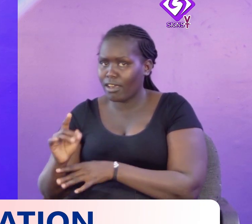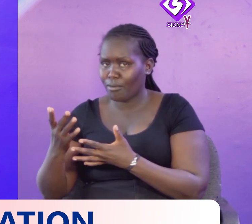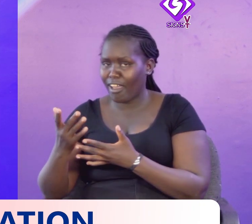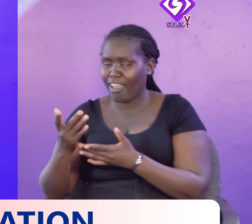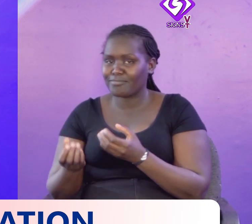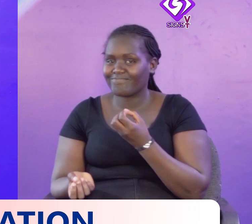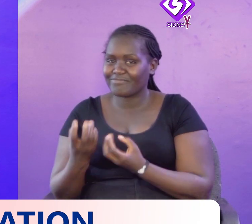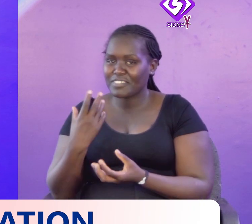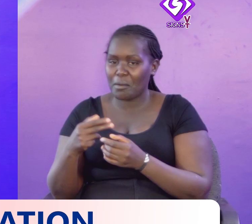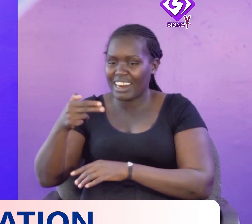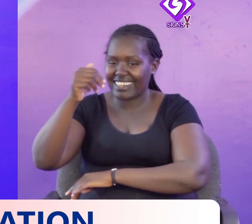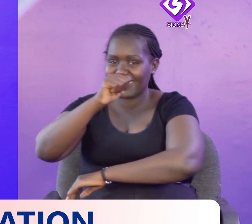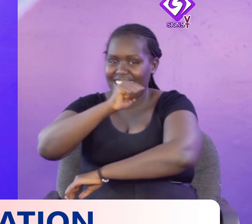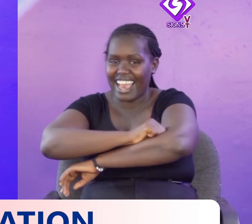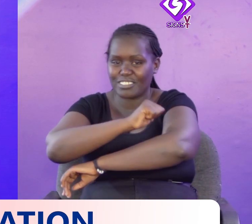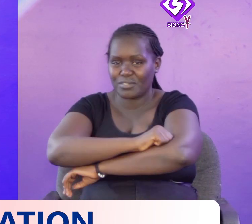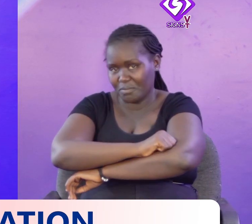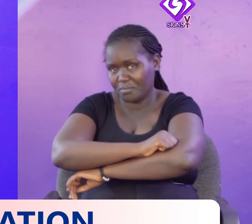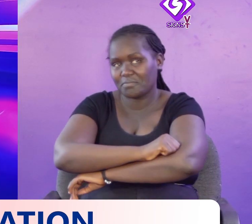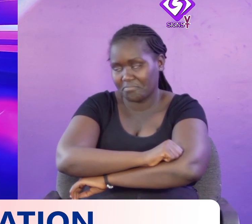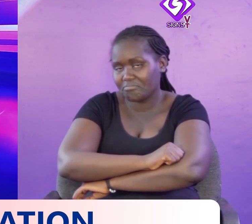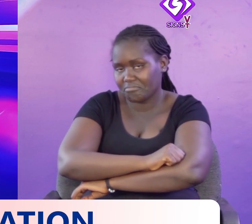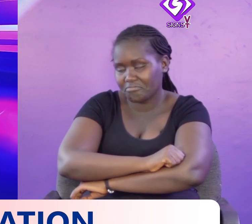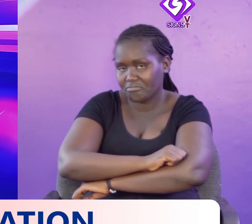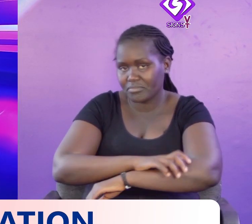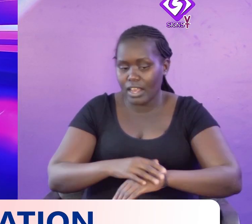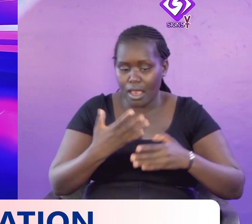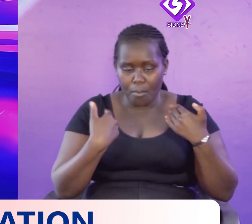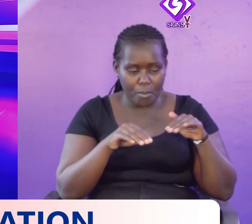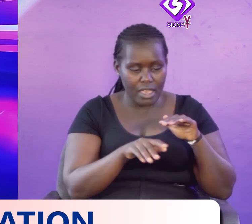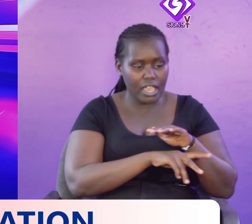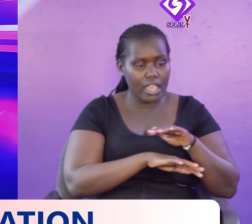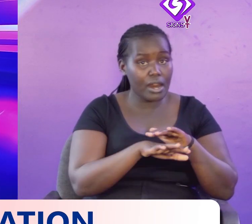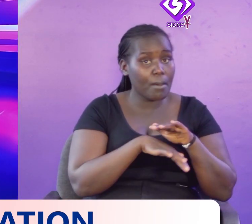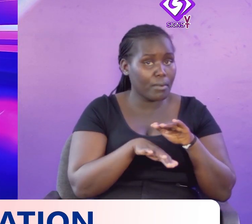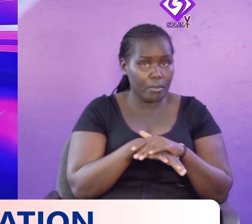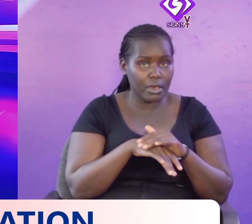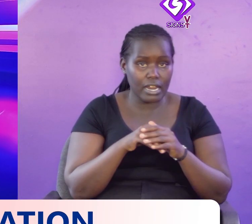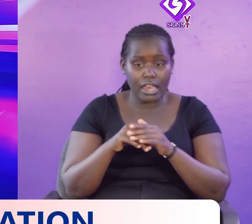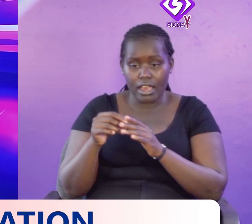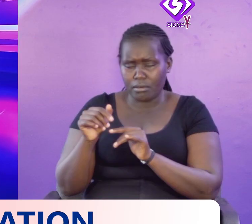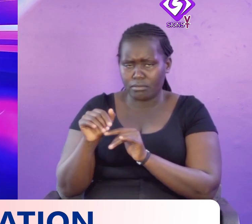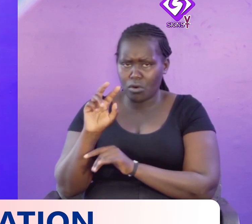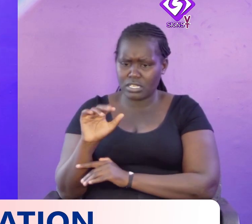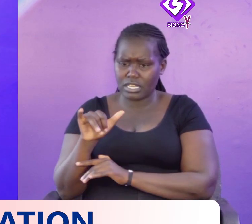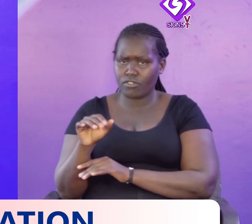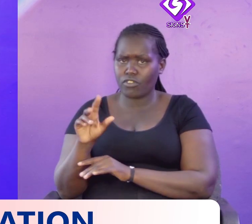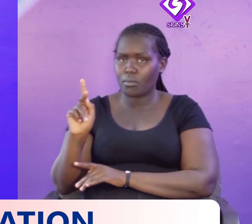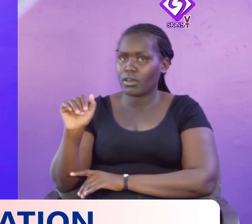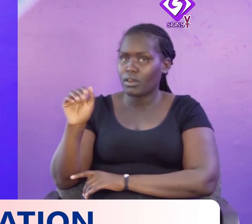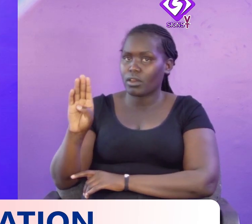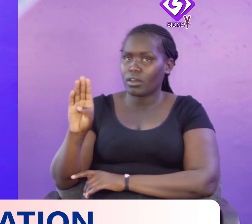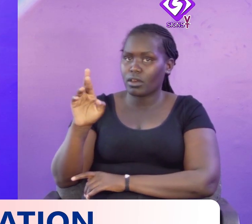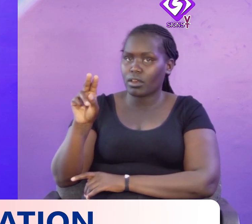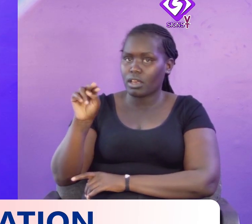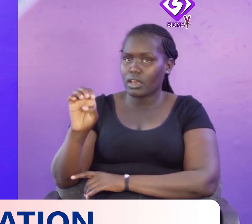School. I was still in primary. Yeah. I just started schooling. I remember watching that thing from Cabernet High School. By the way, President Moi was